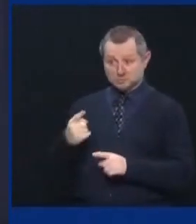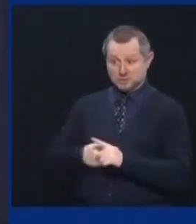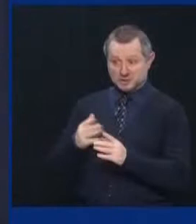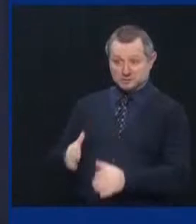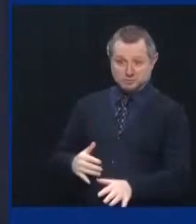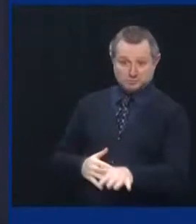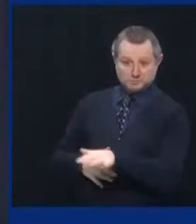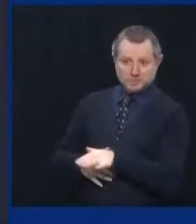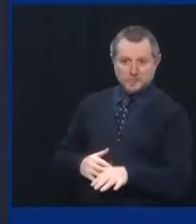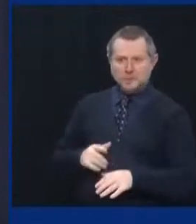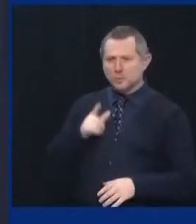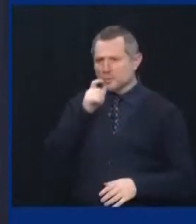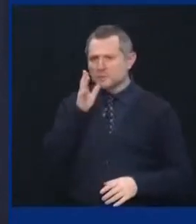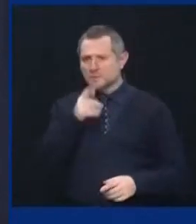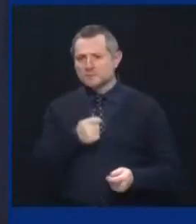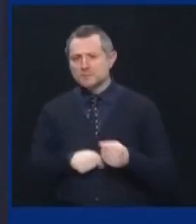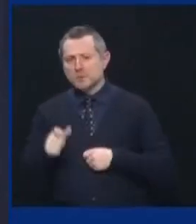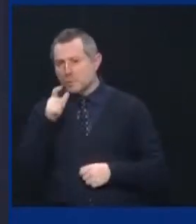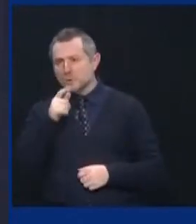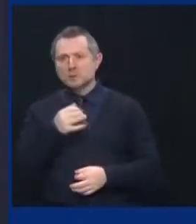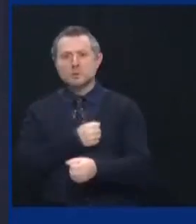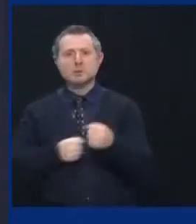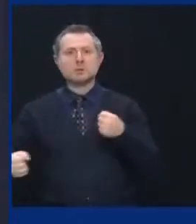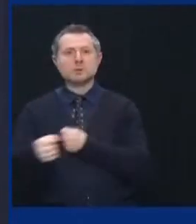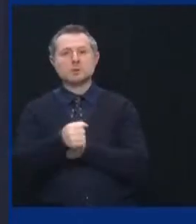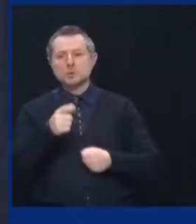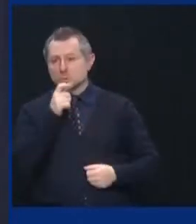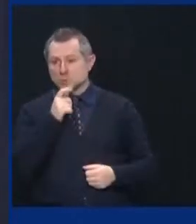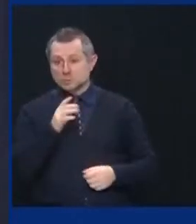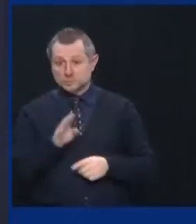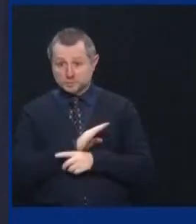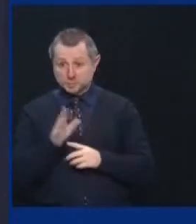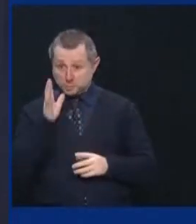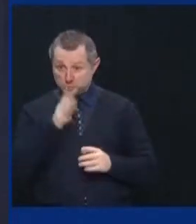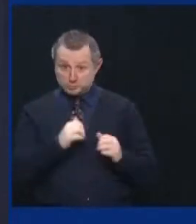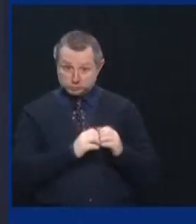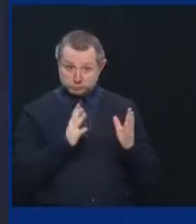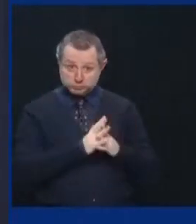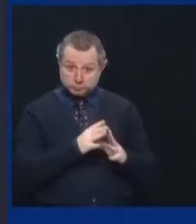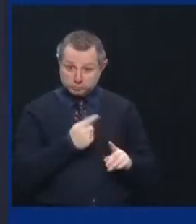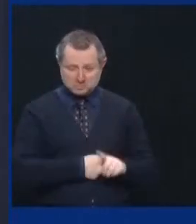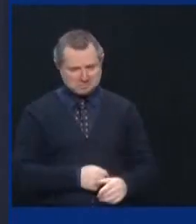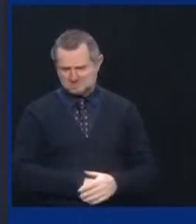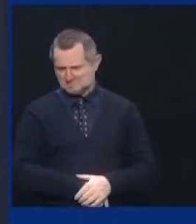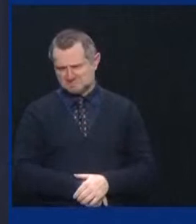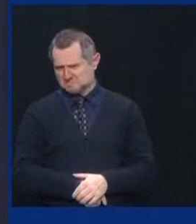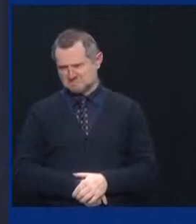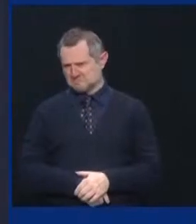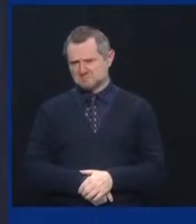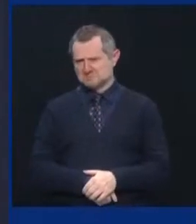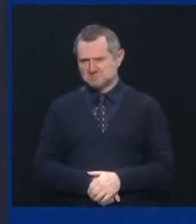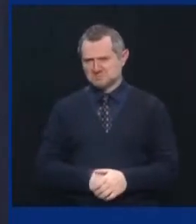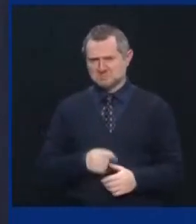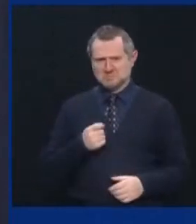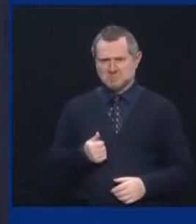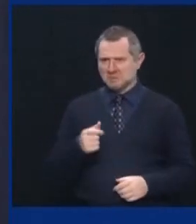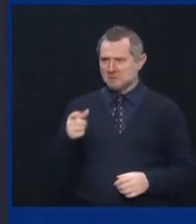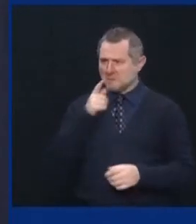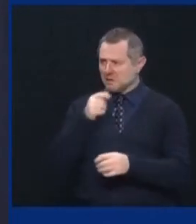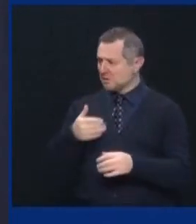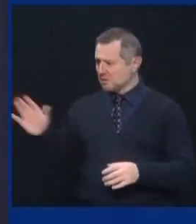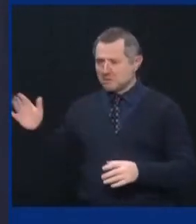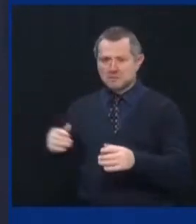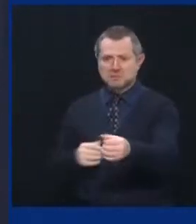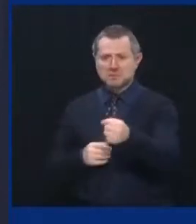is going to come in and rent the space in the meantime? Your chance of re-renting the space is basically